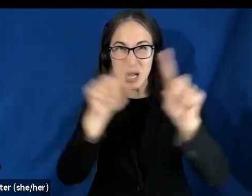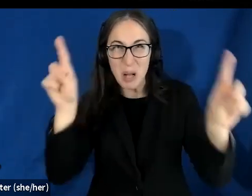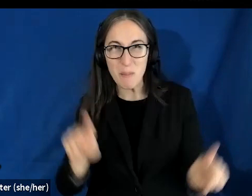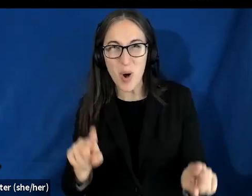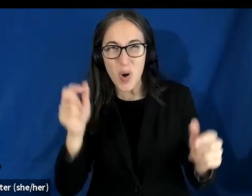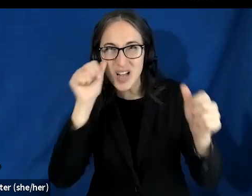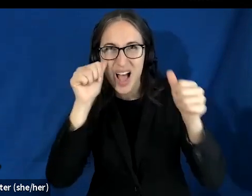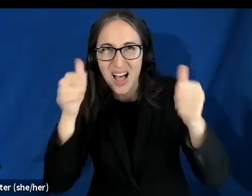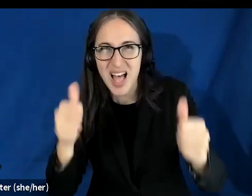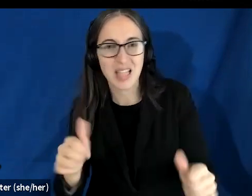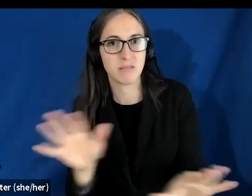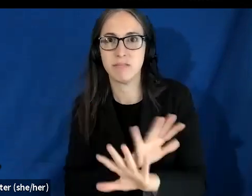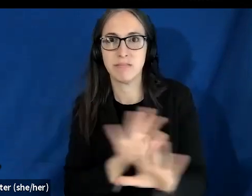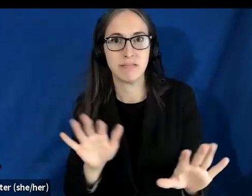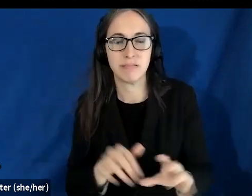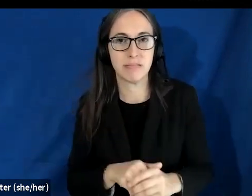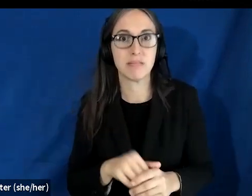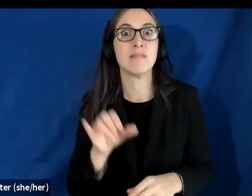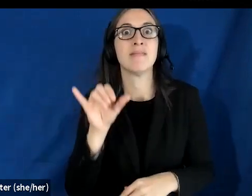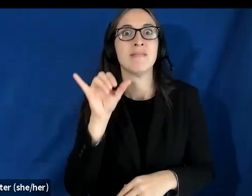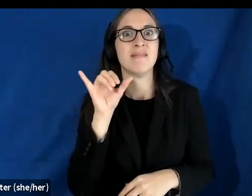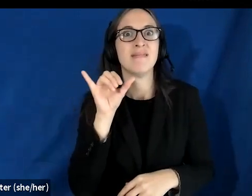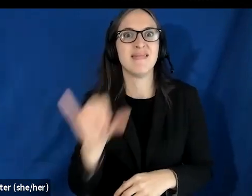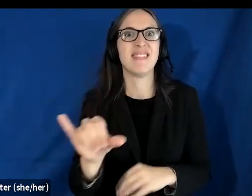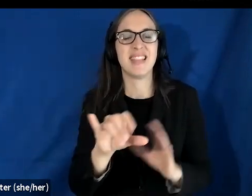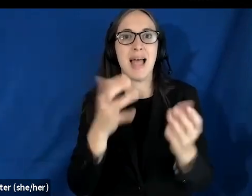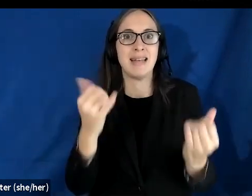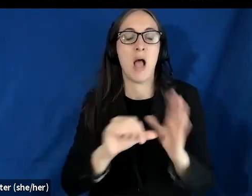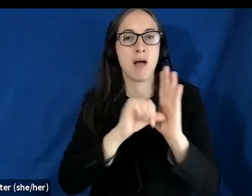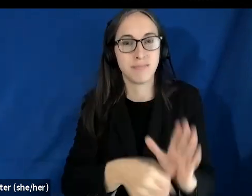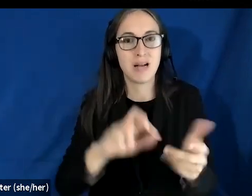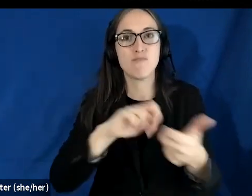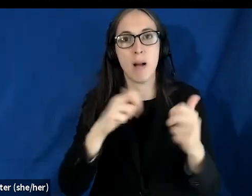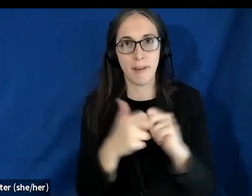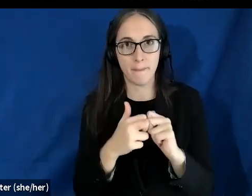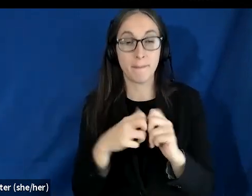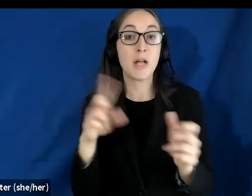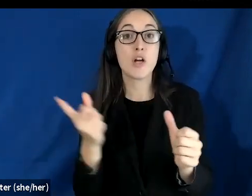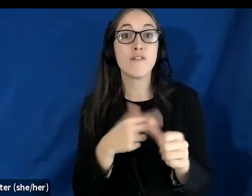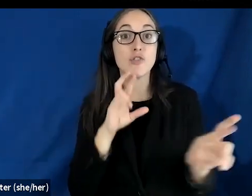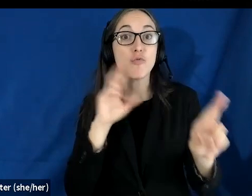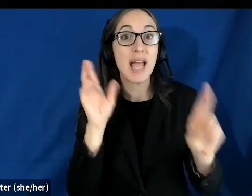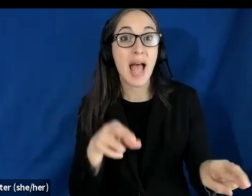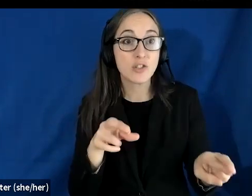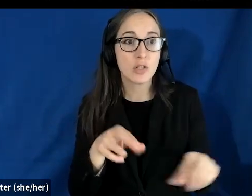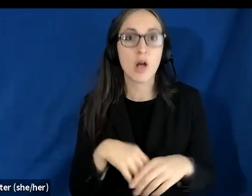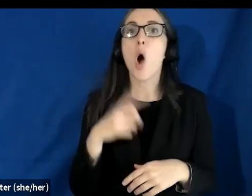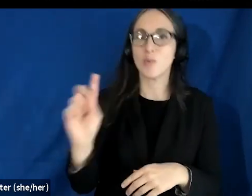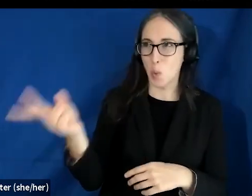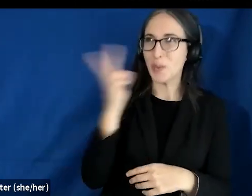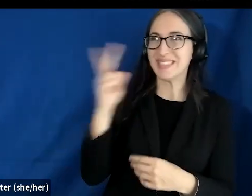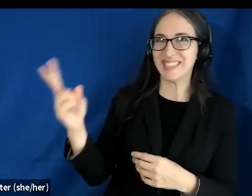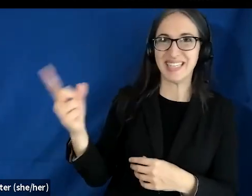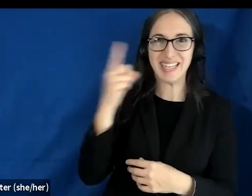And, that exposed the problem. So of course, the very first reaction is go to see the optician, get a pair